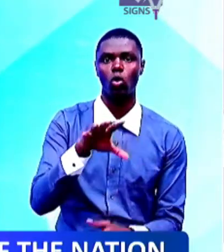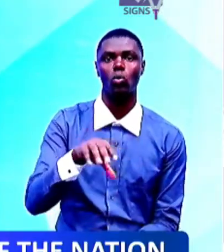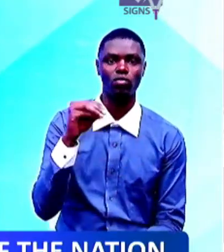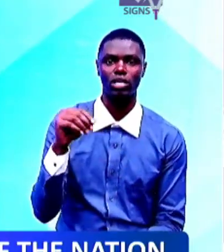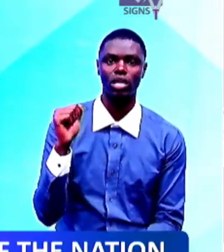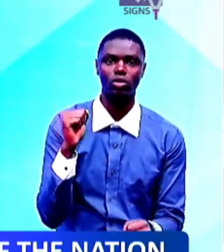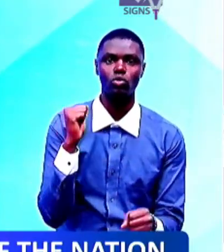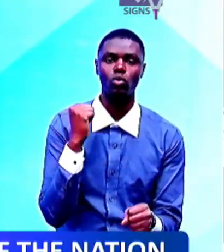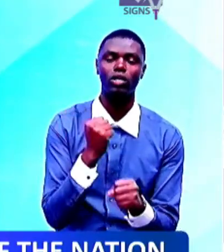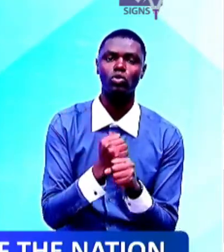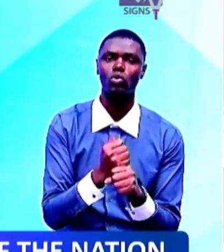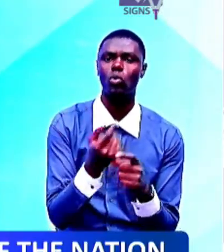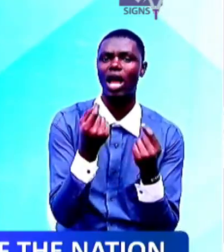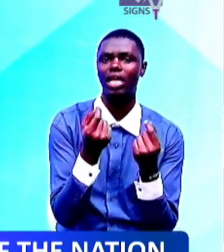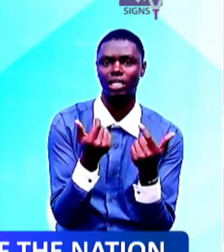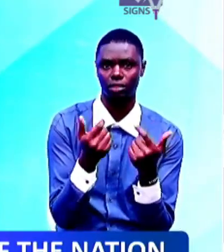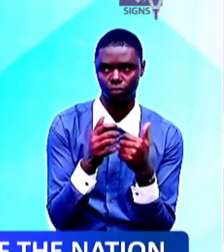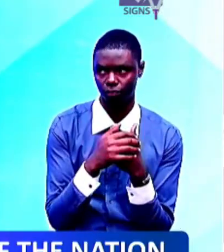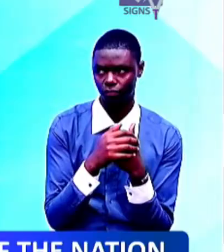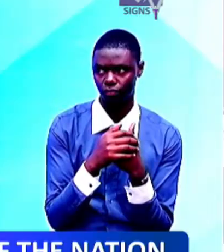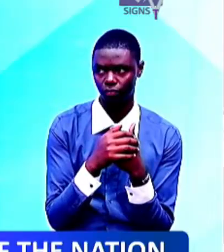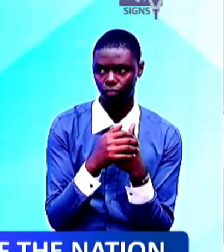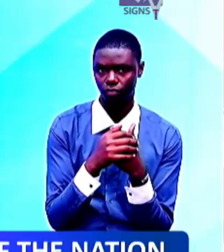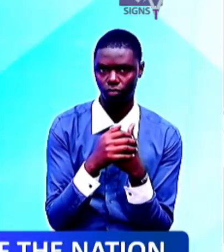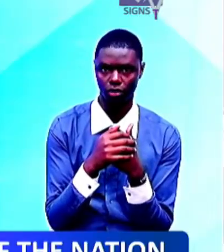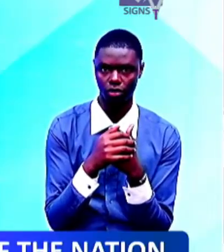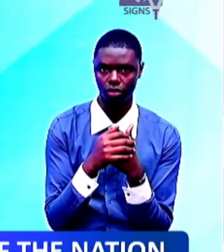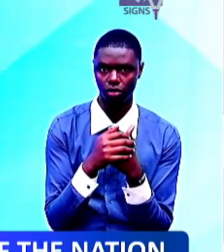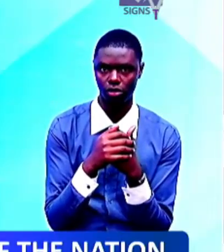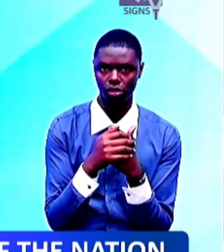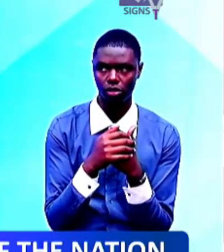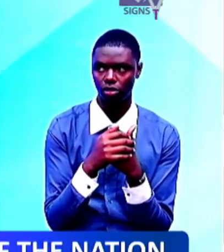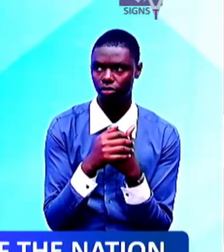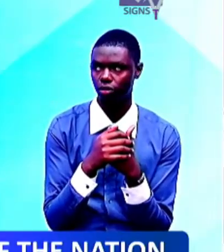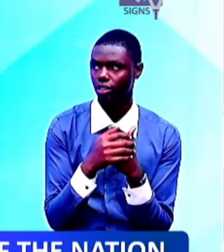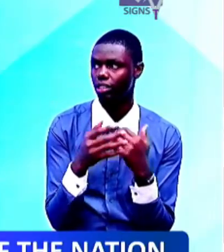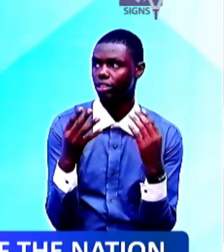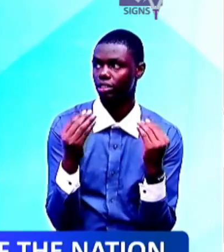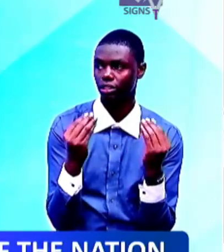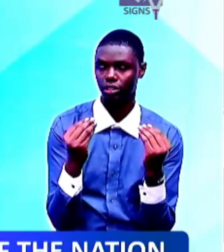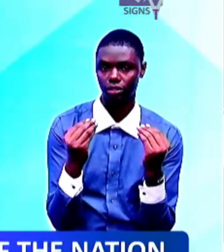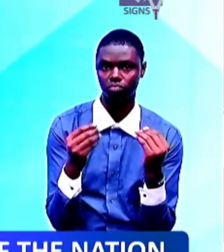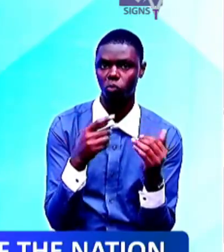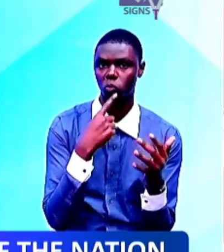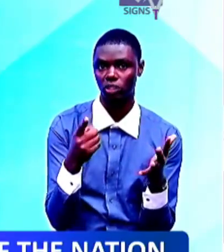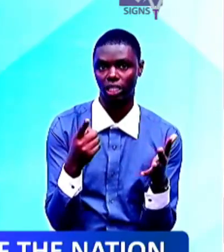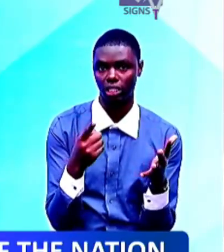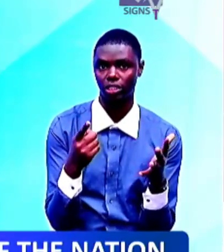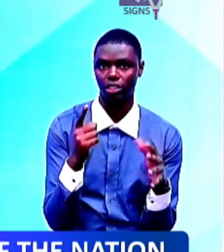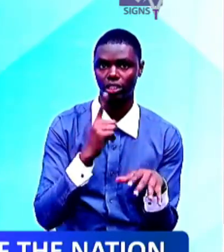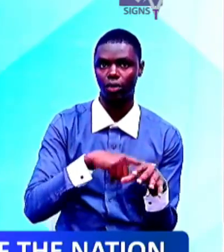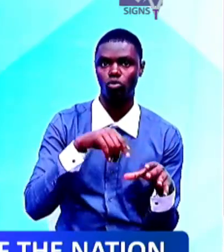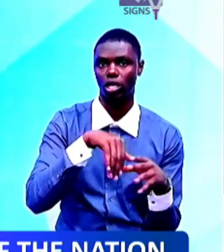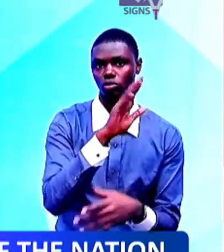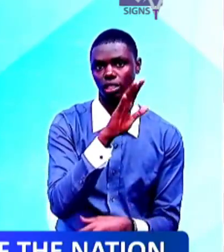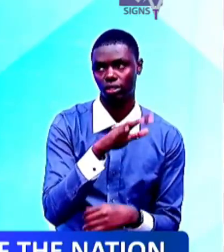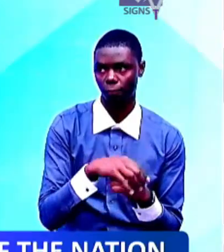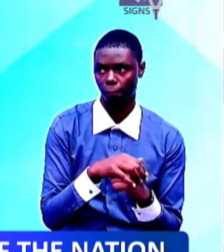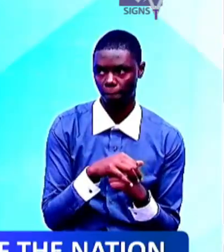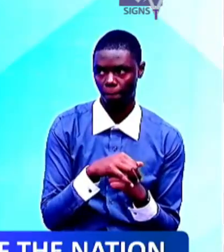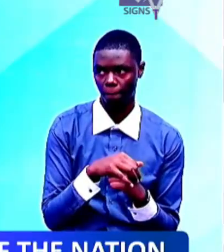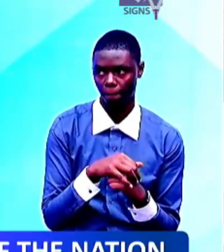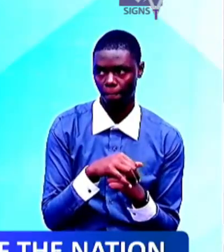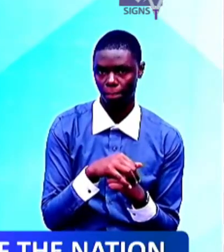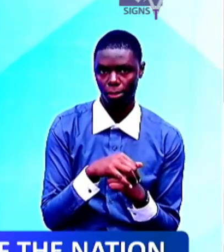really do very little. A wrong argument as well. You see, it is easier to say it when you're outside. So that's why I